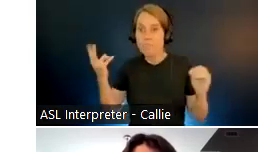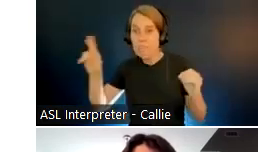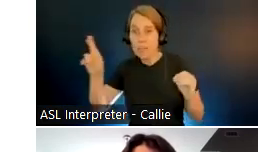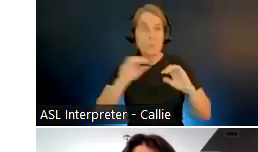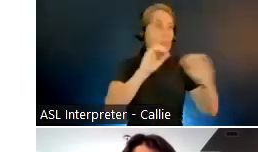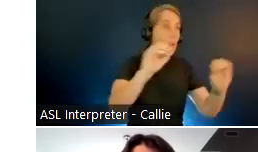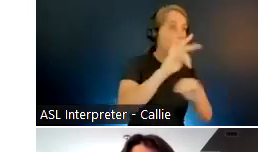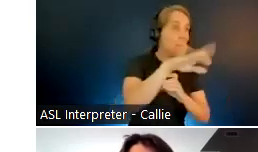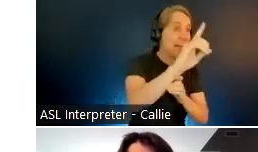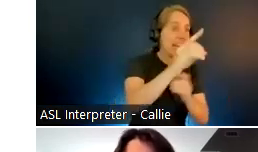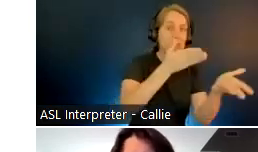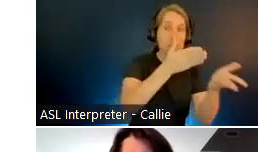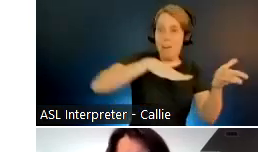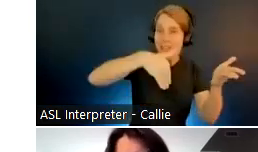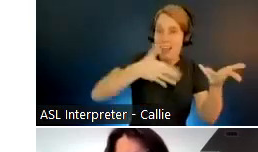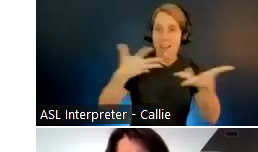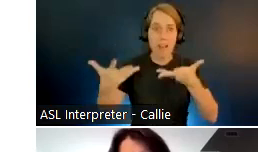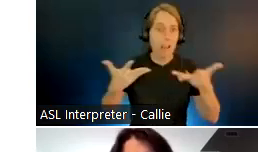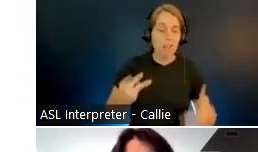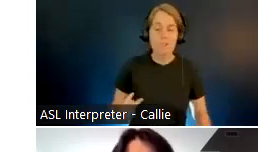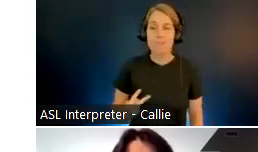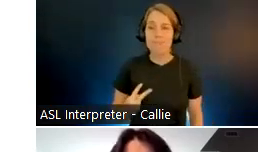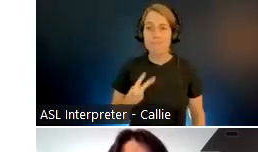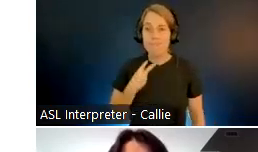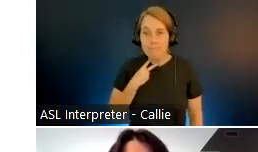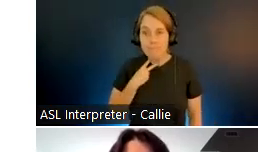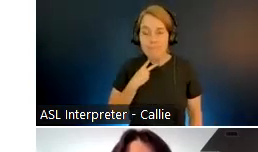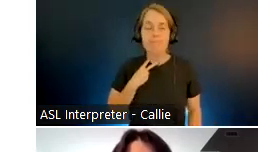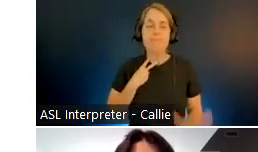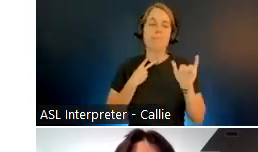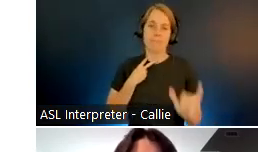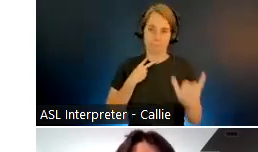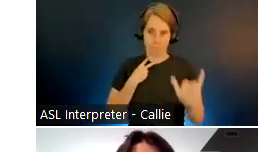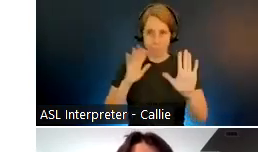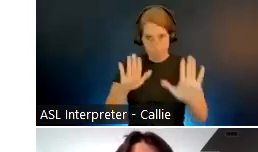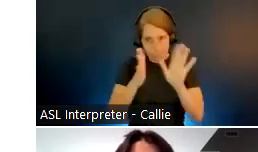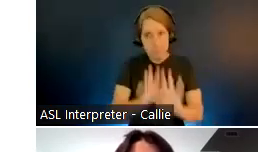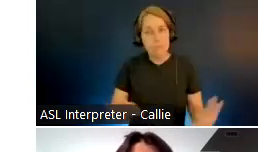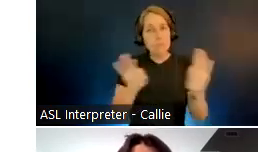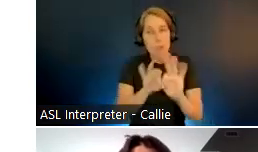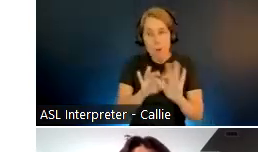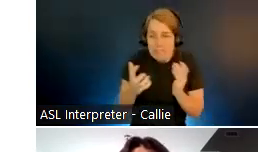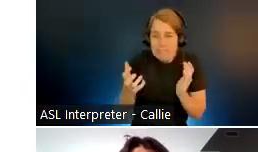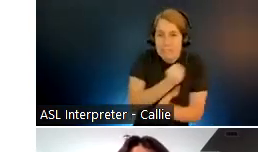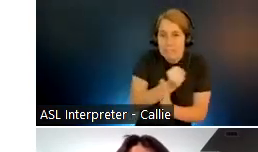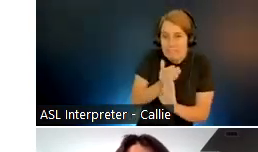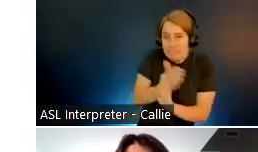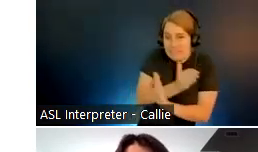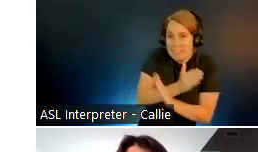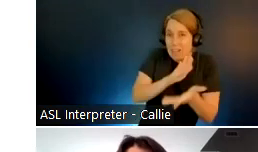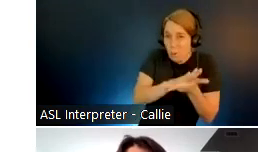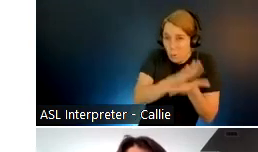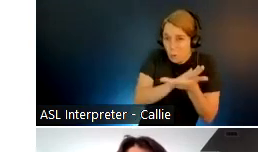place to be. So that's why it's important to apply for the VR services, get that IPE in